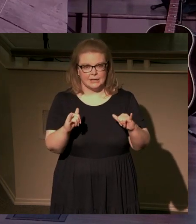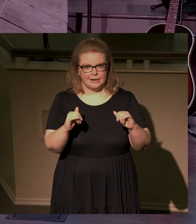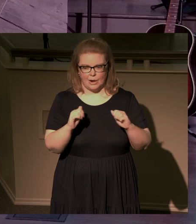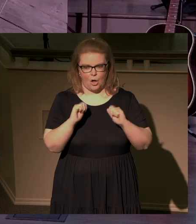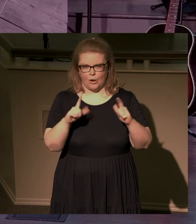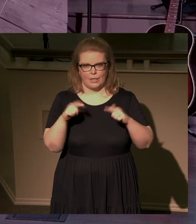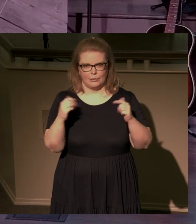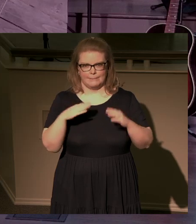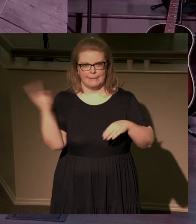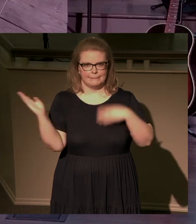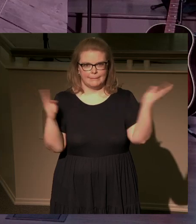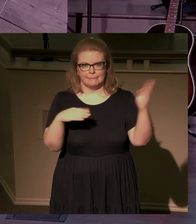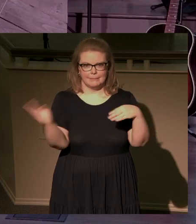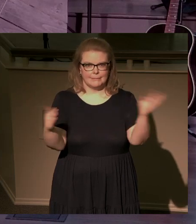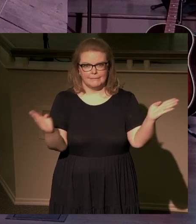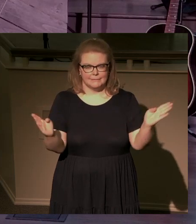house.